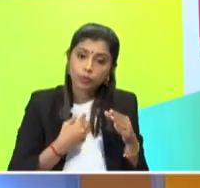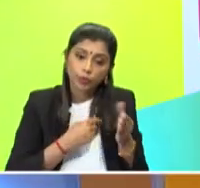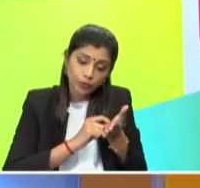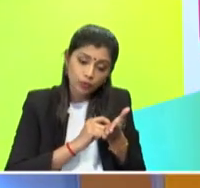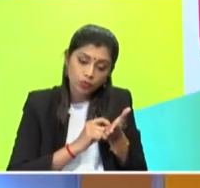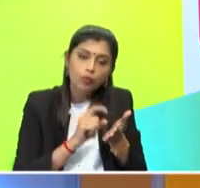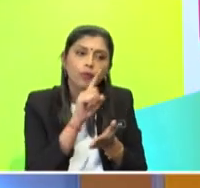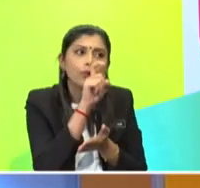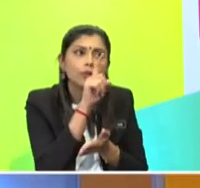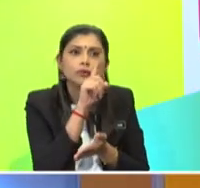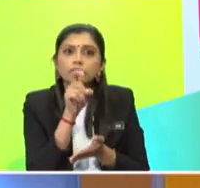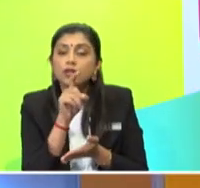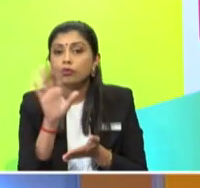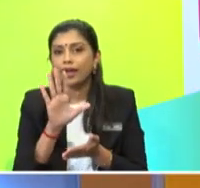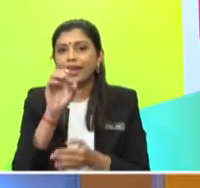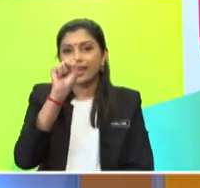from Sumba.